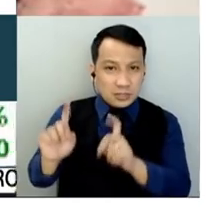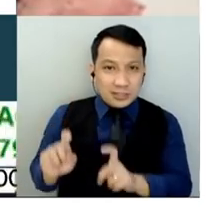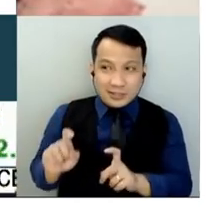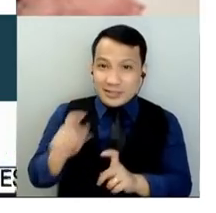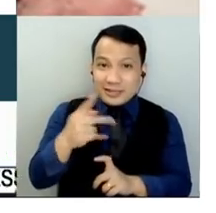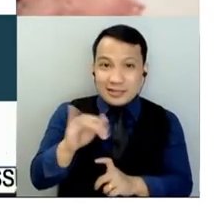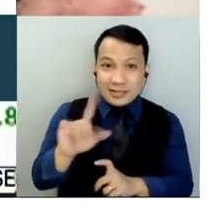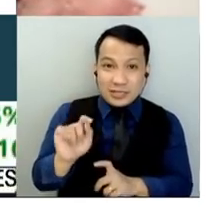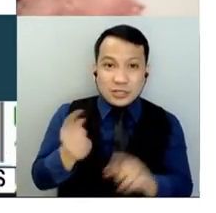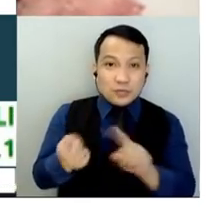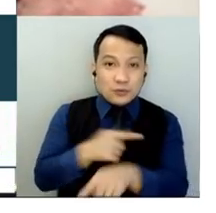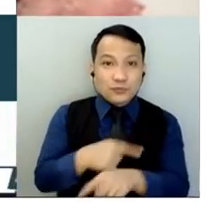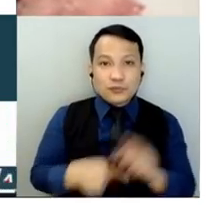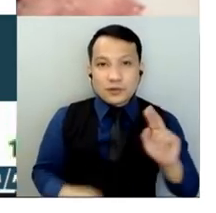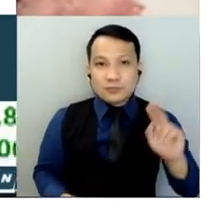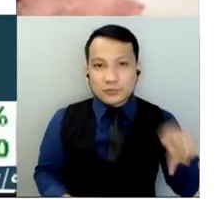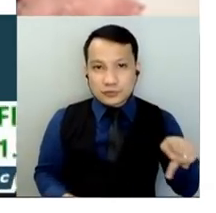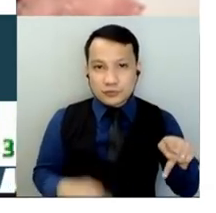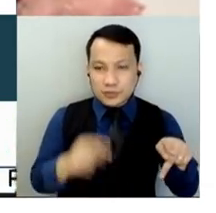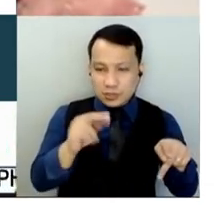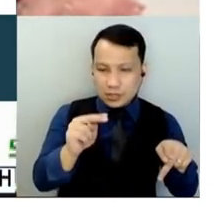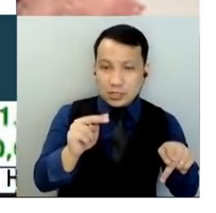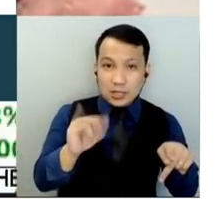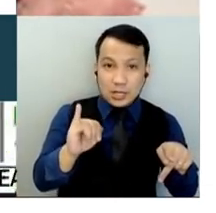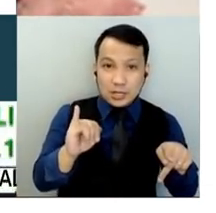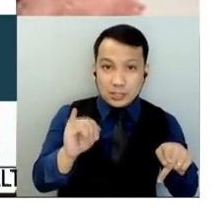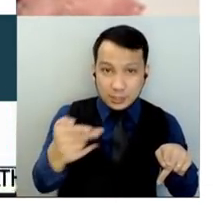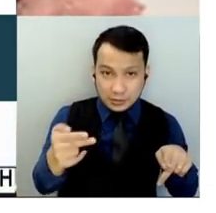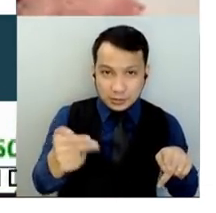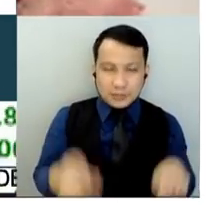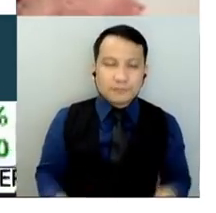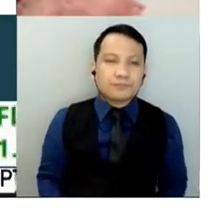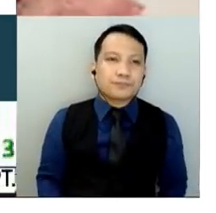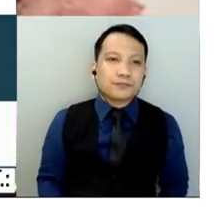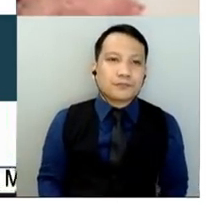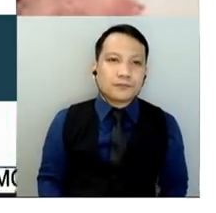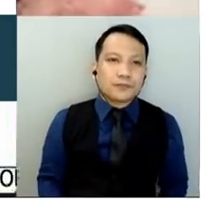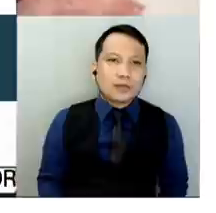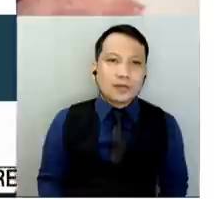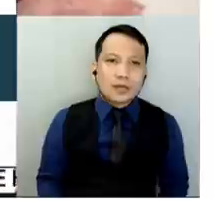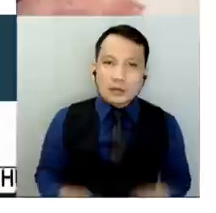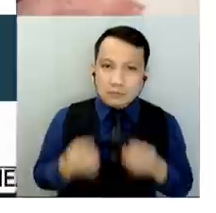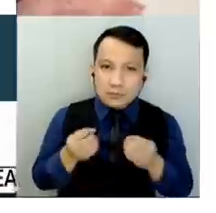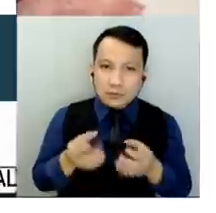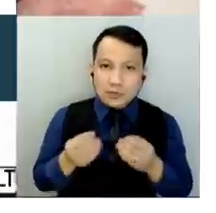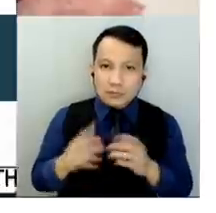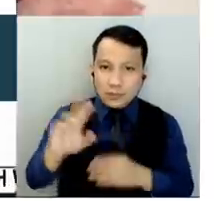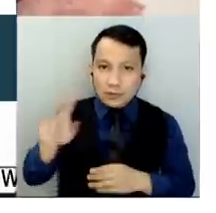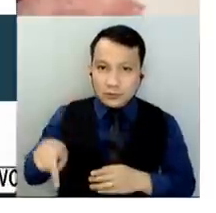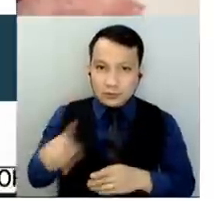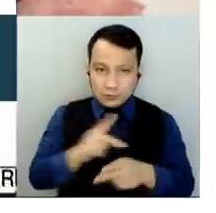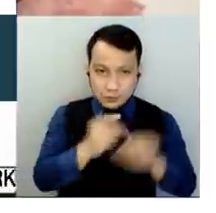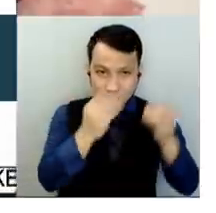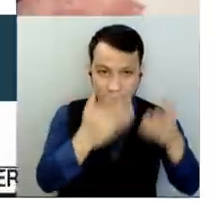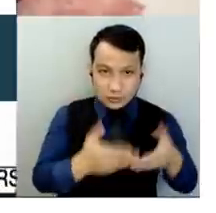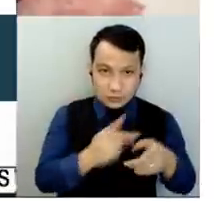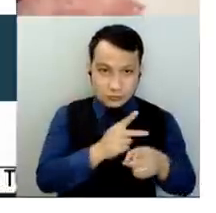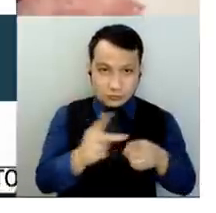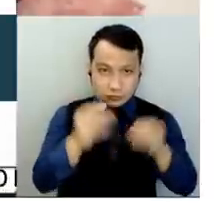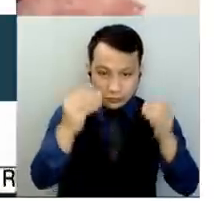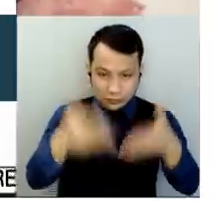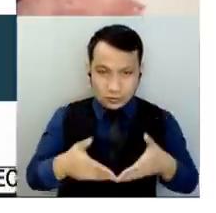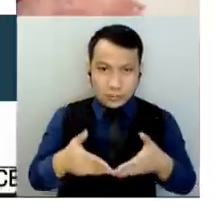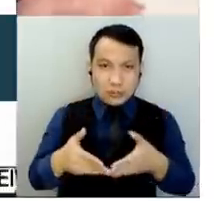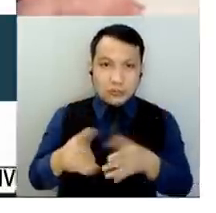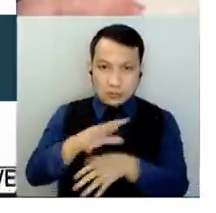is from the UP NIH, right? Mm-hmm. We have a lot of our UP professors participating in this Okta